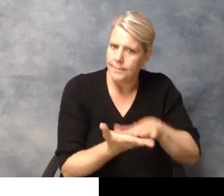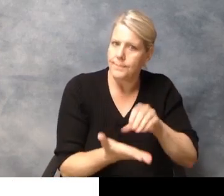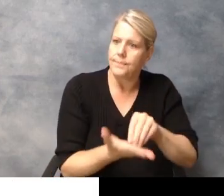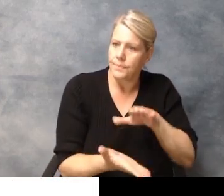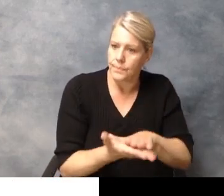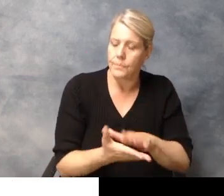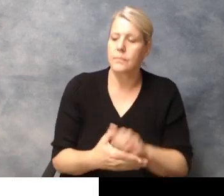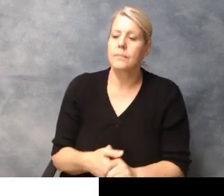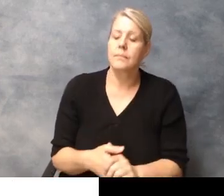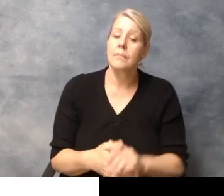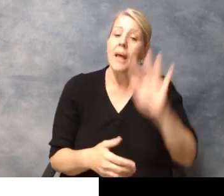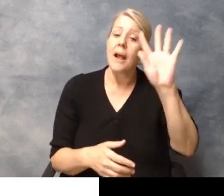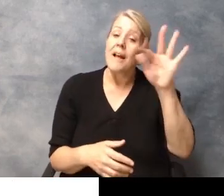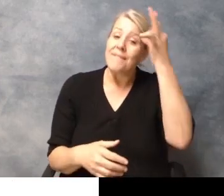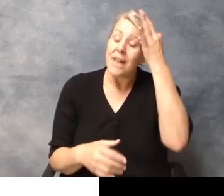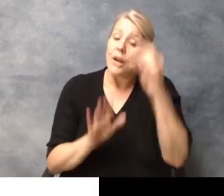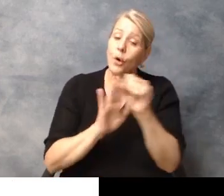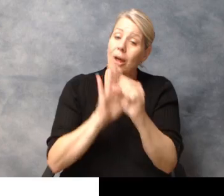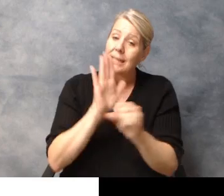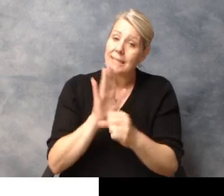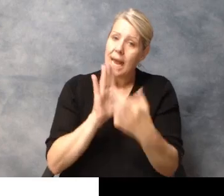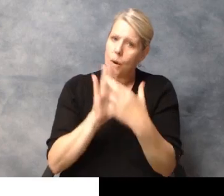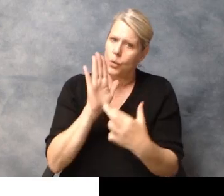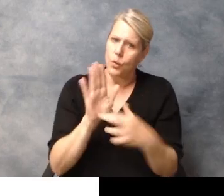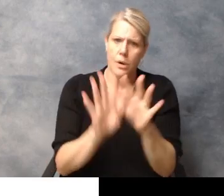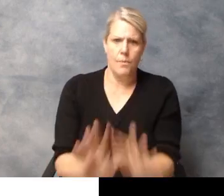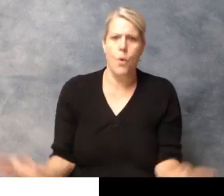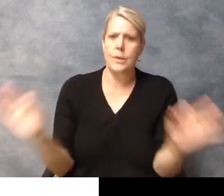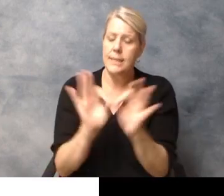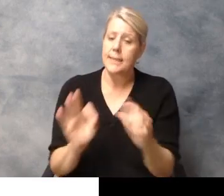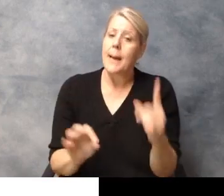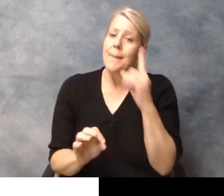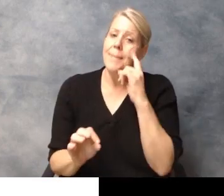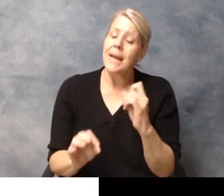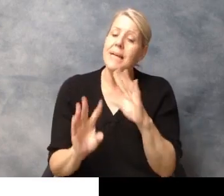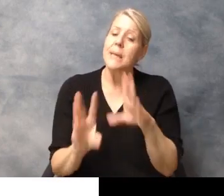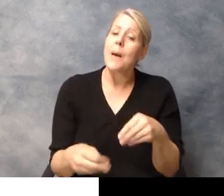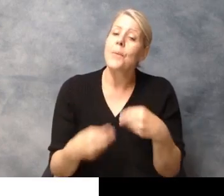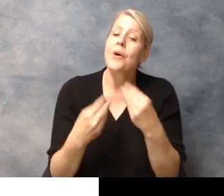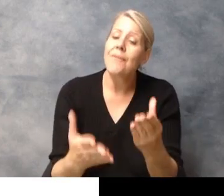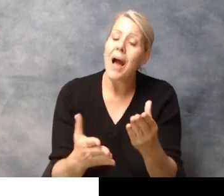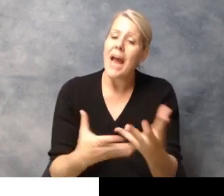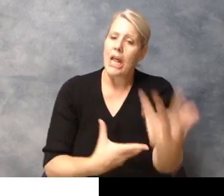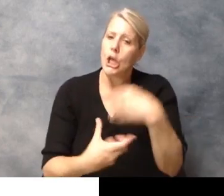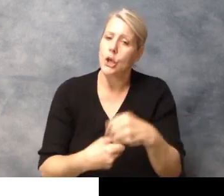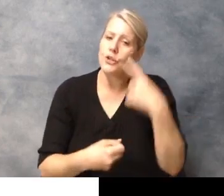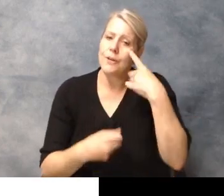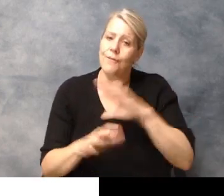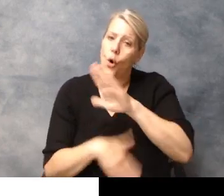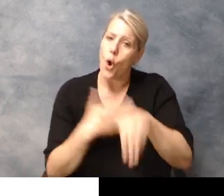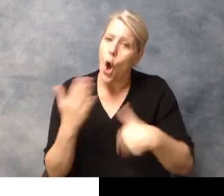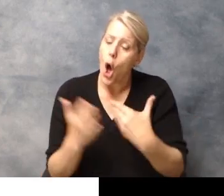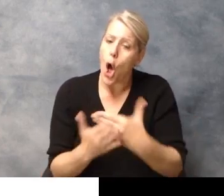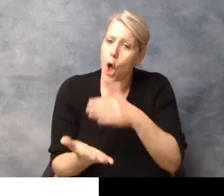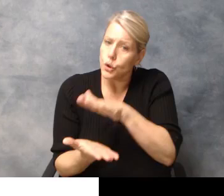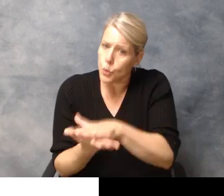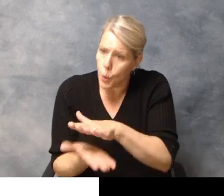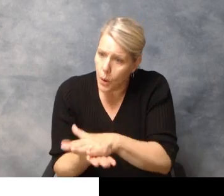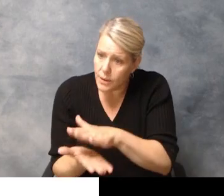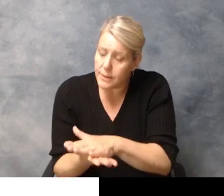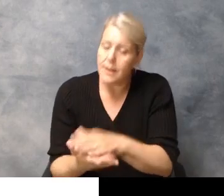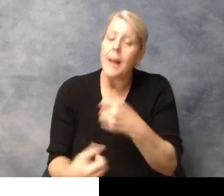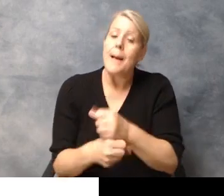The federal and state regulations are important because they provide inclusion for all states in curriculum and assessment, hold